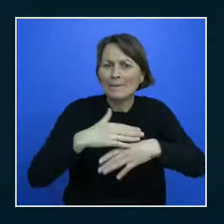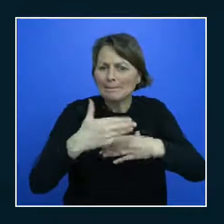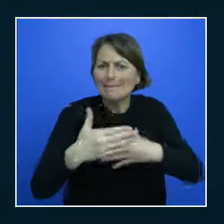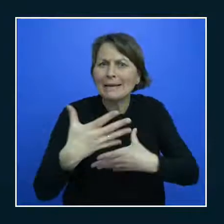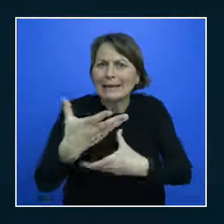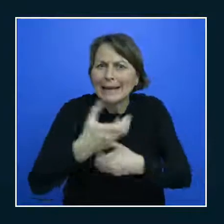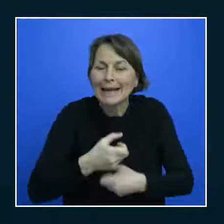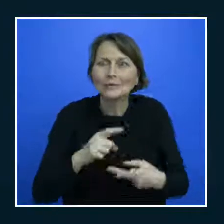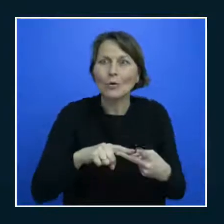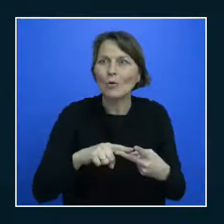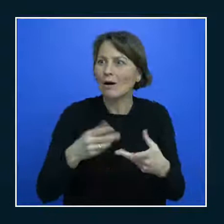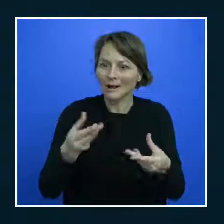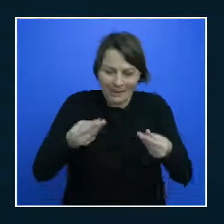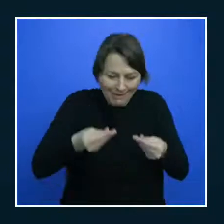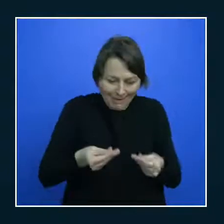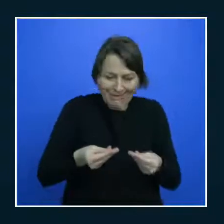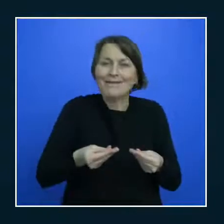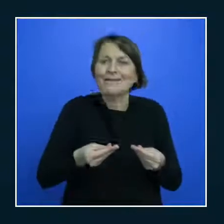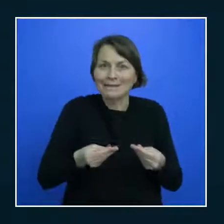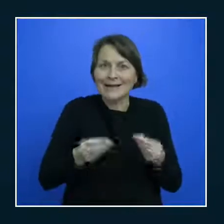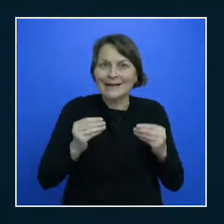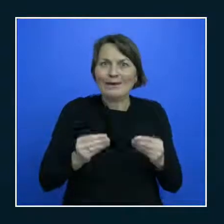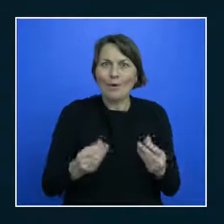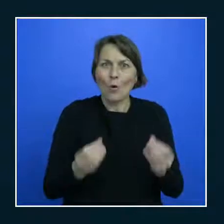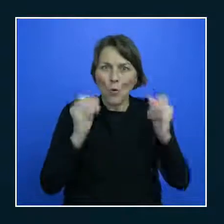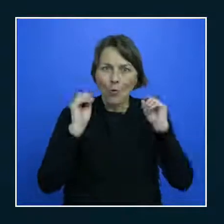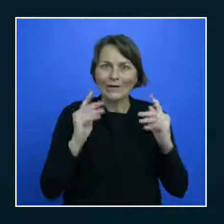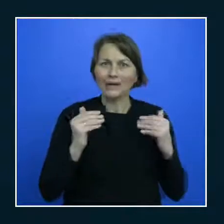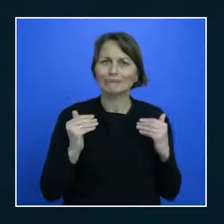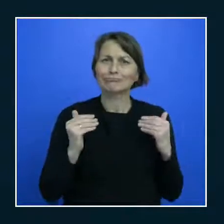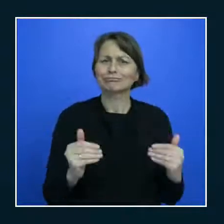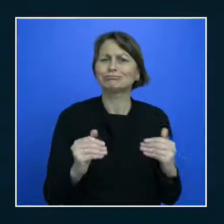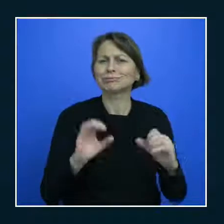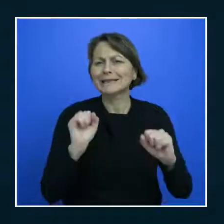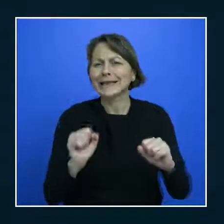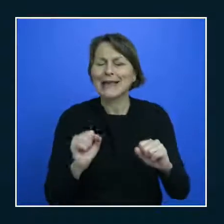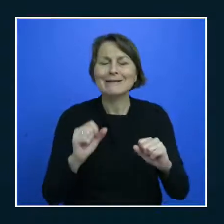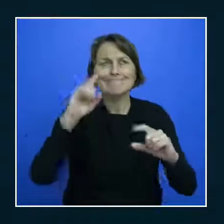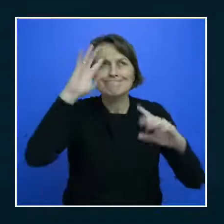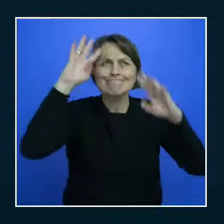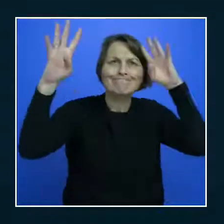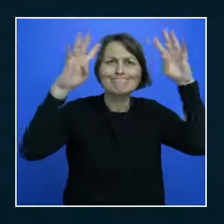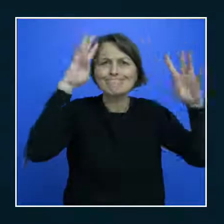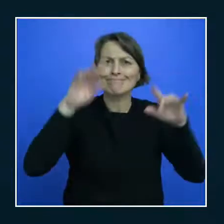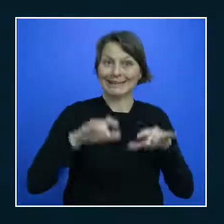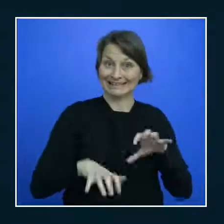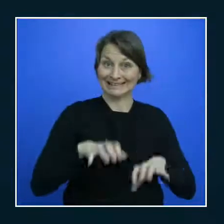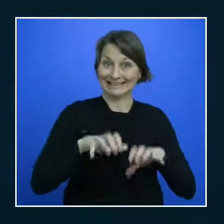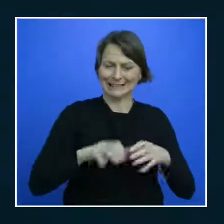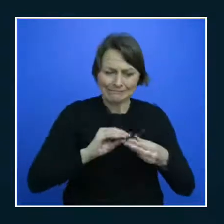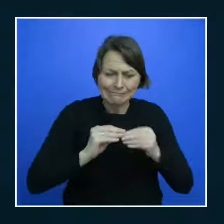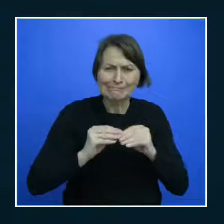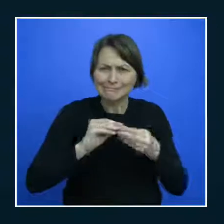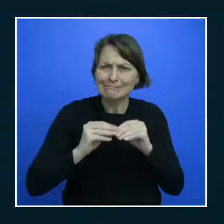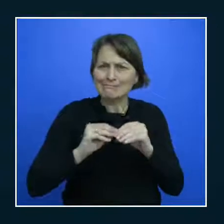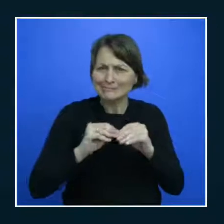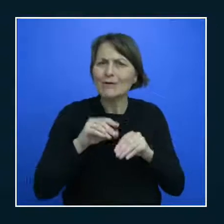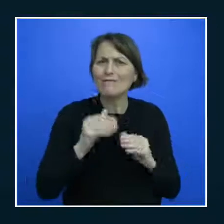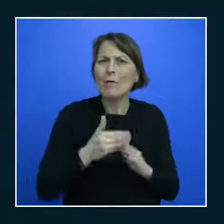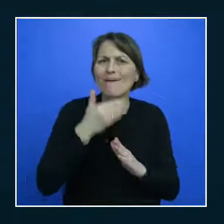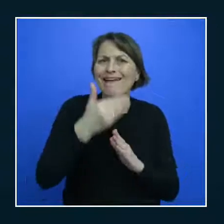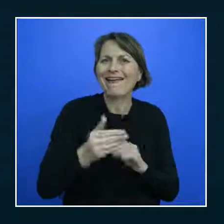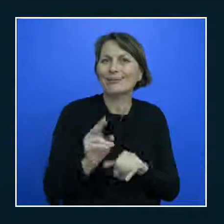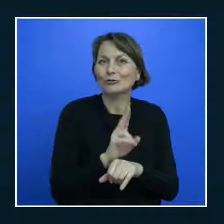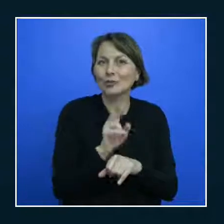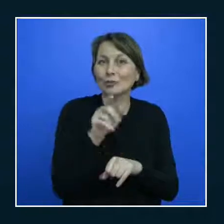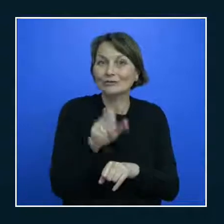cool end user applications to really bring it to the masses? For Mesh, I don't know